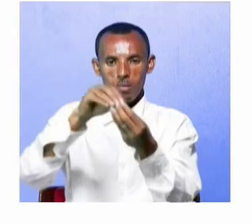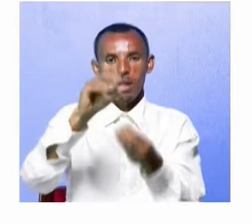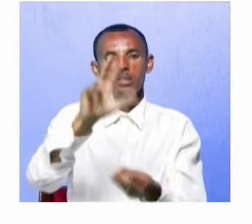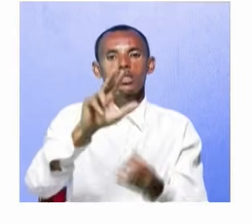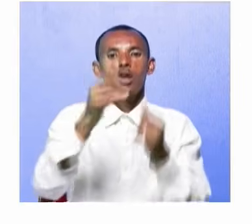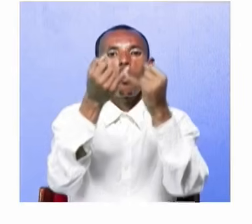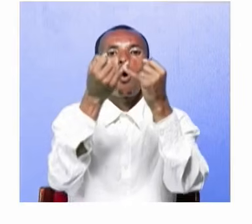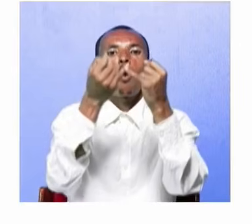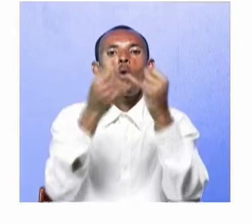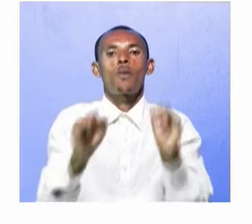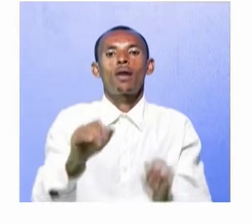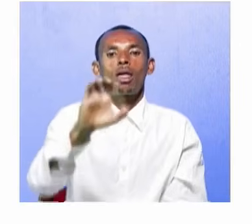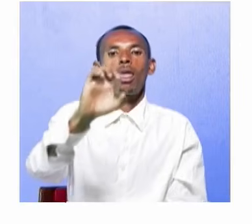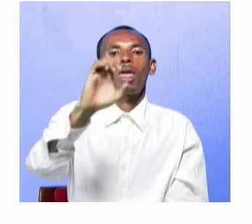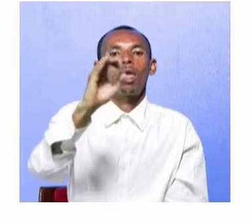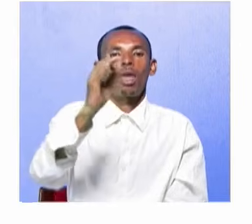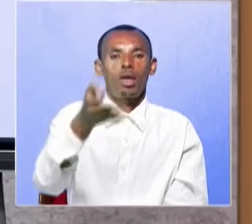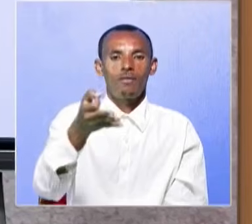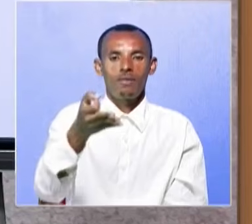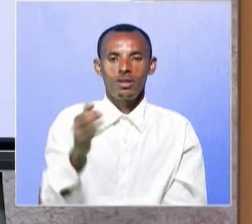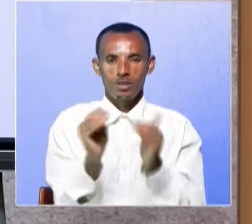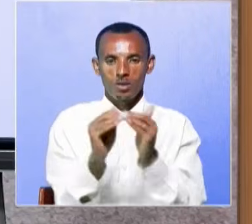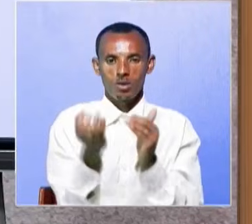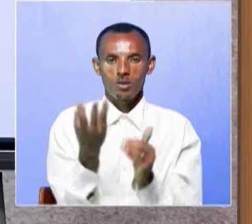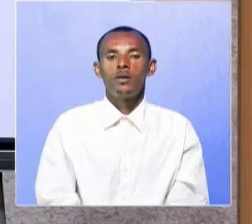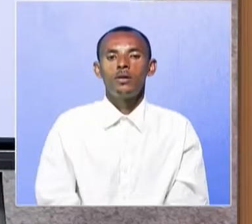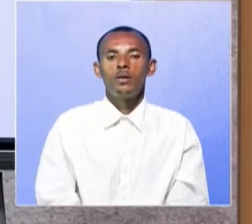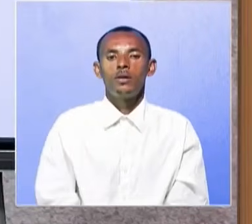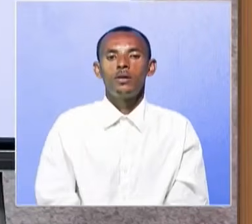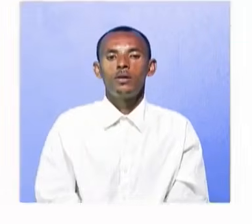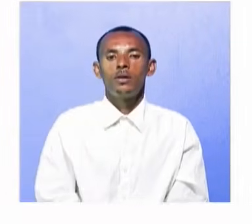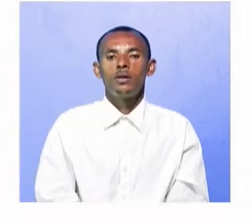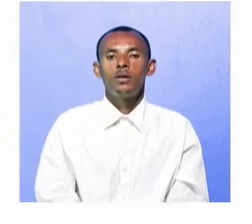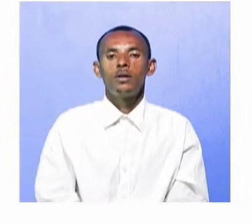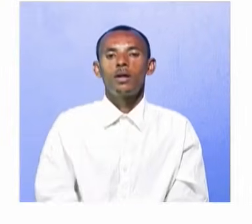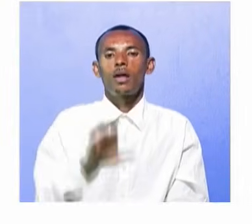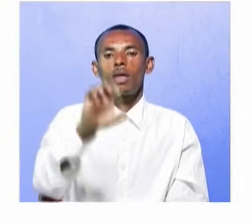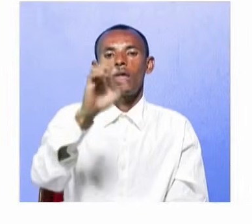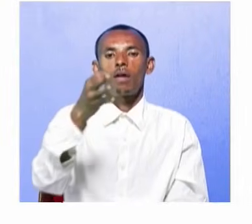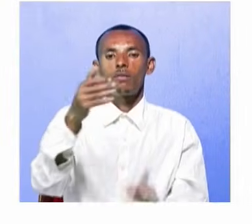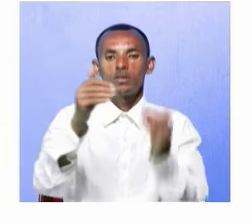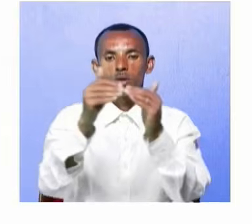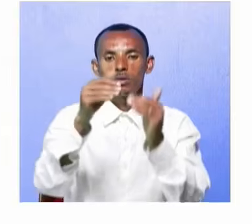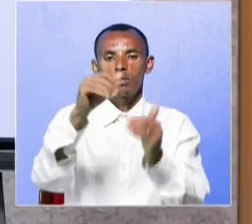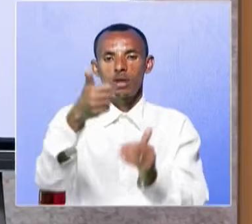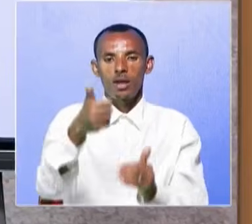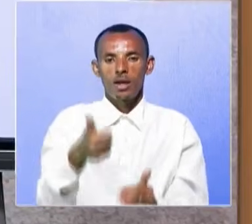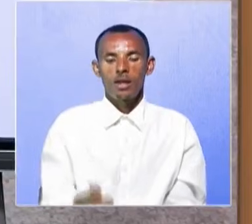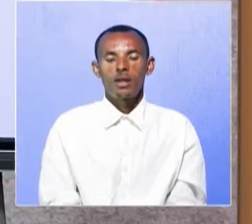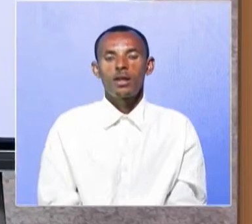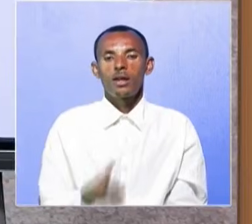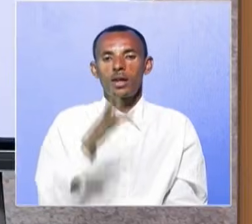over EF is 10, and AC